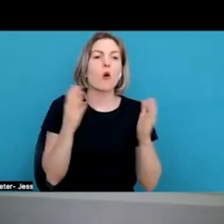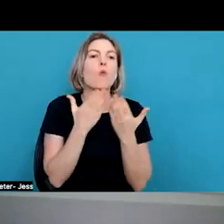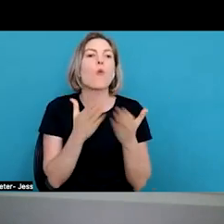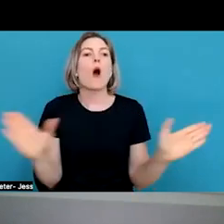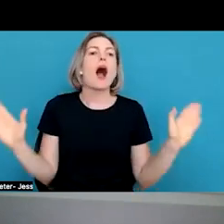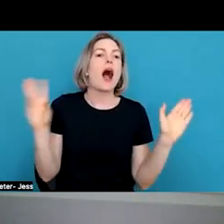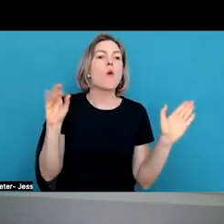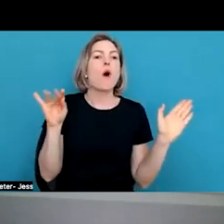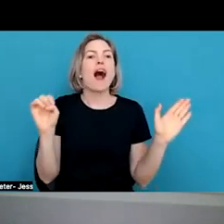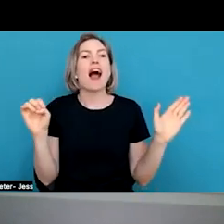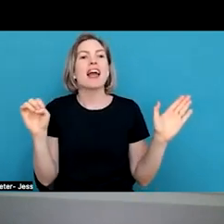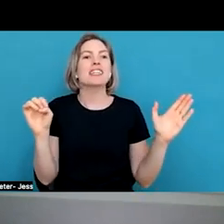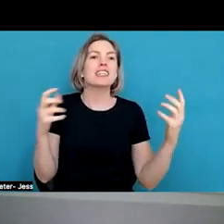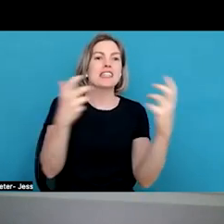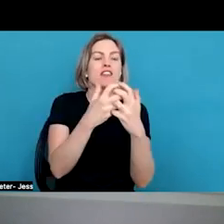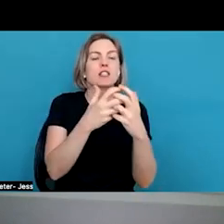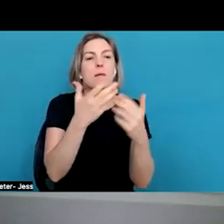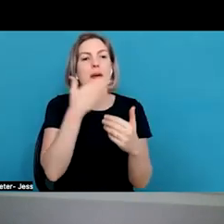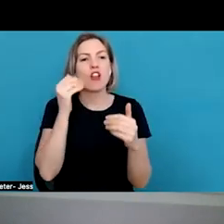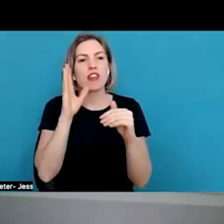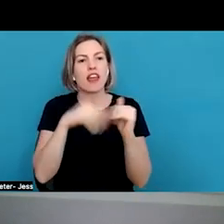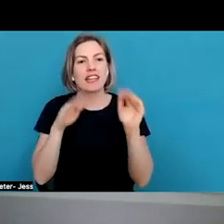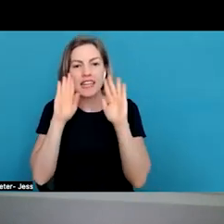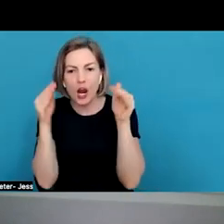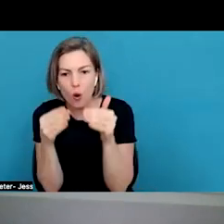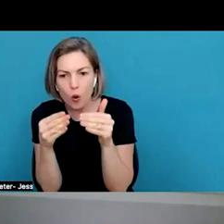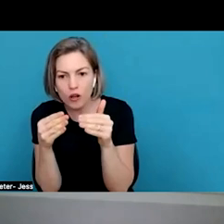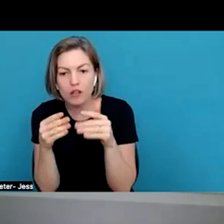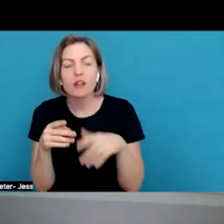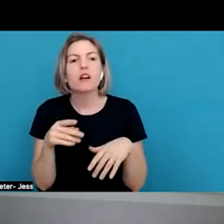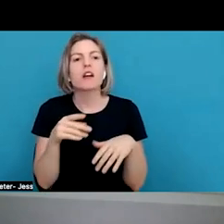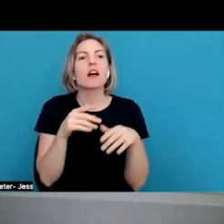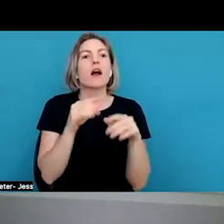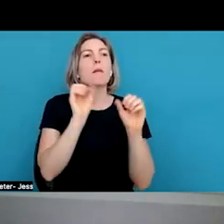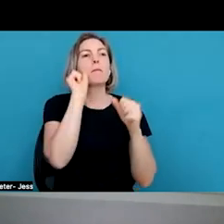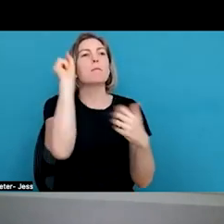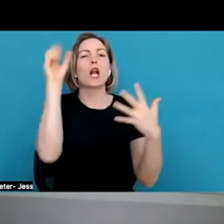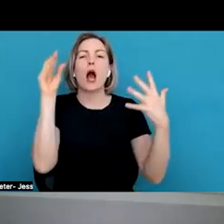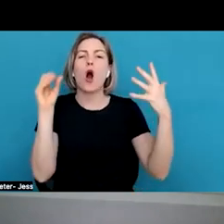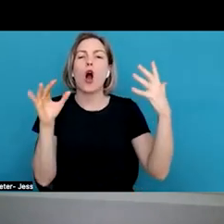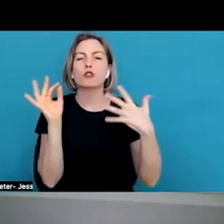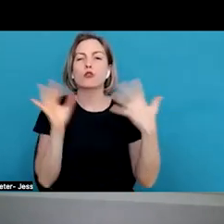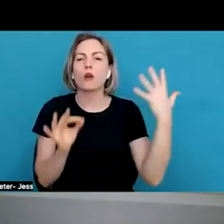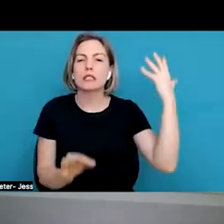better than narrow ones that put out all the choices and let you just look for the thing you want. For